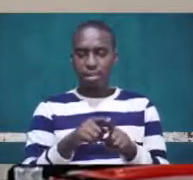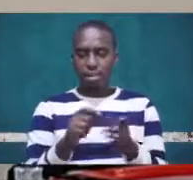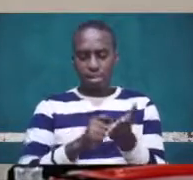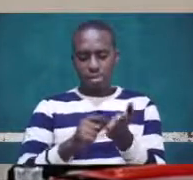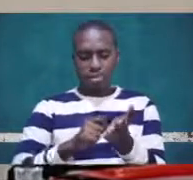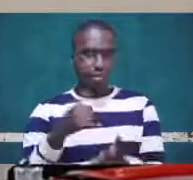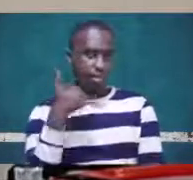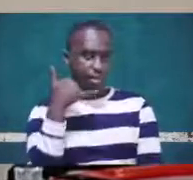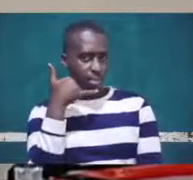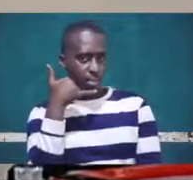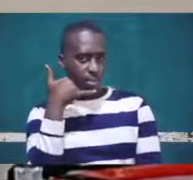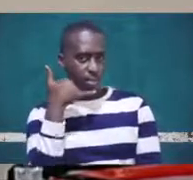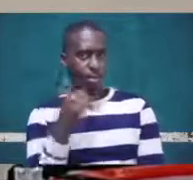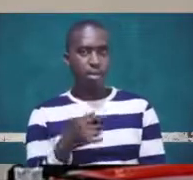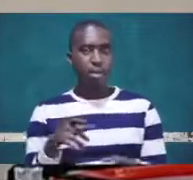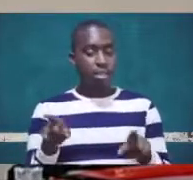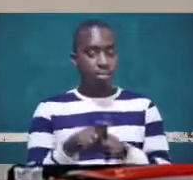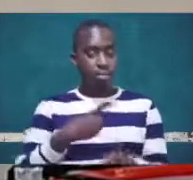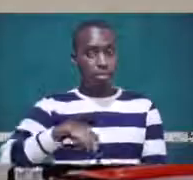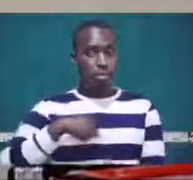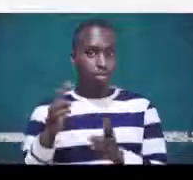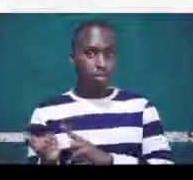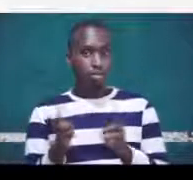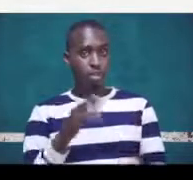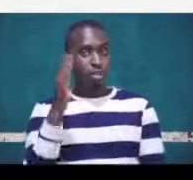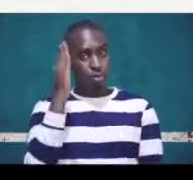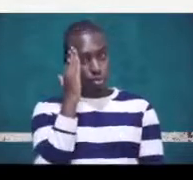But we also know that